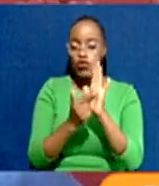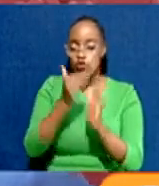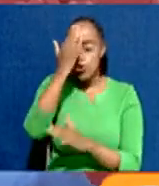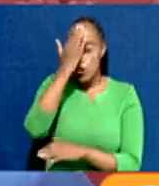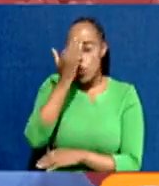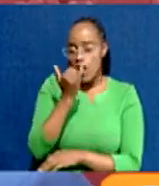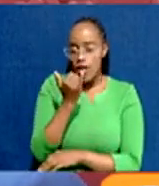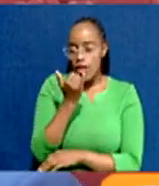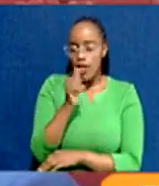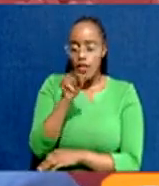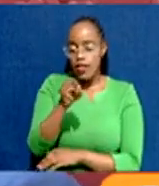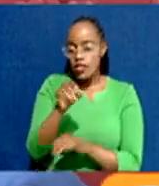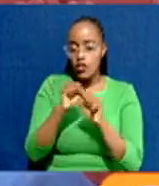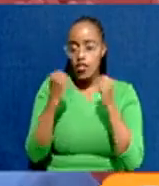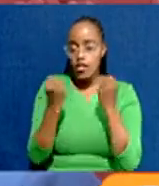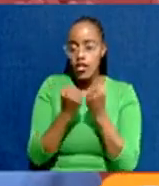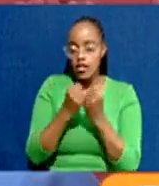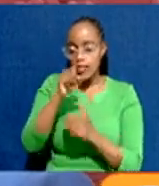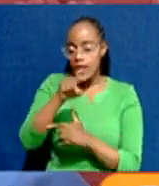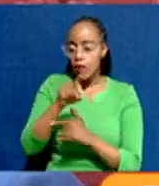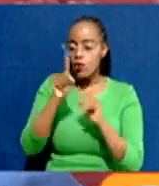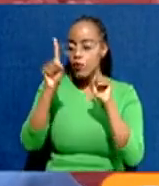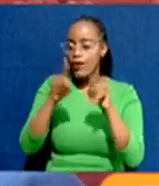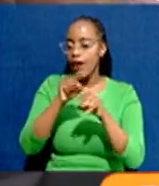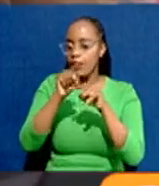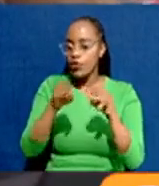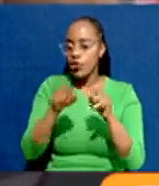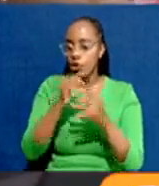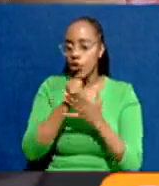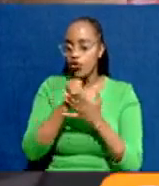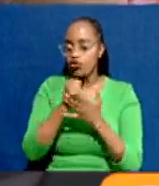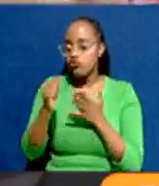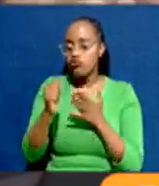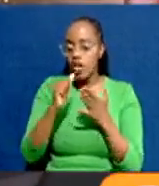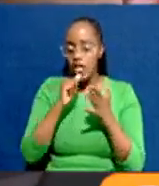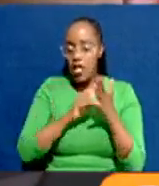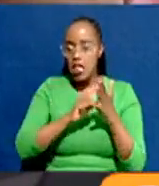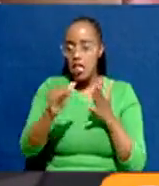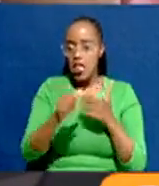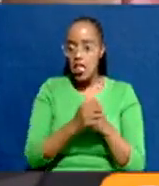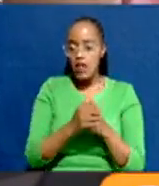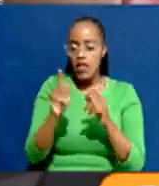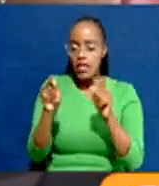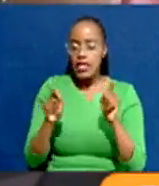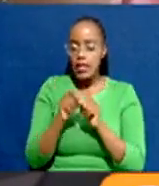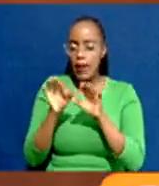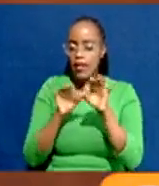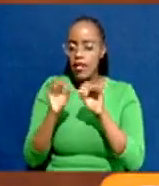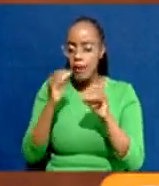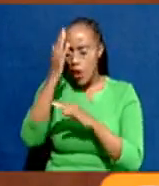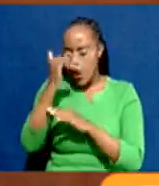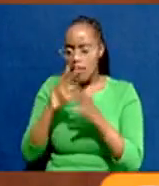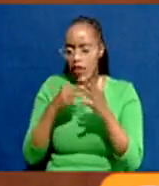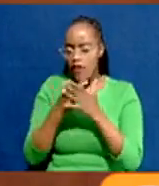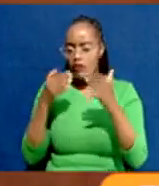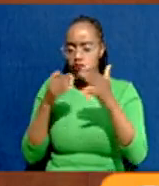why this society should not be deregistered. The team was, however, at pains to explain why they failed to stop